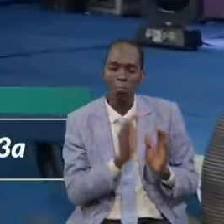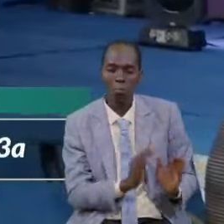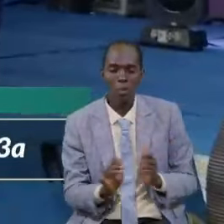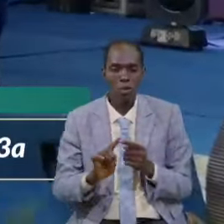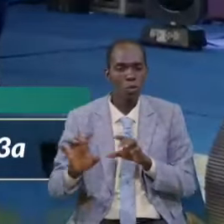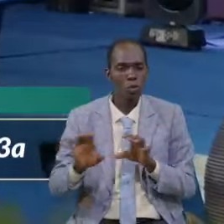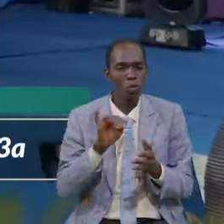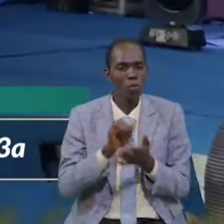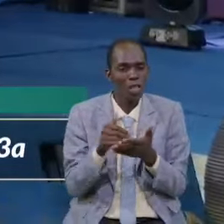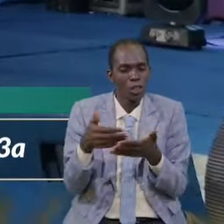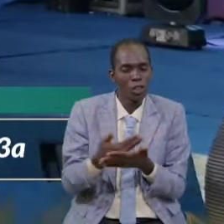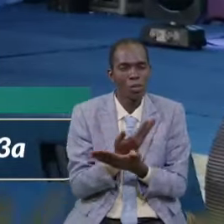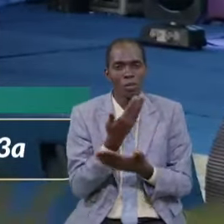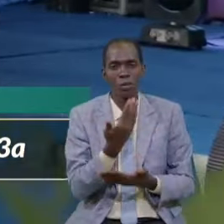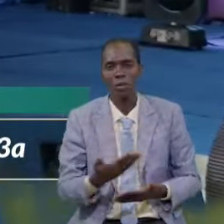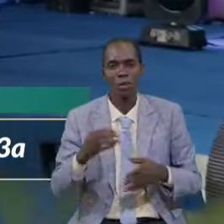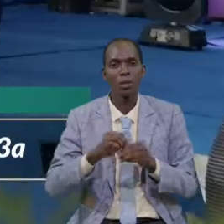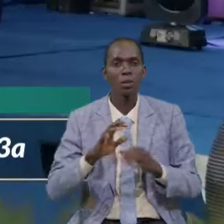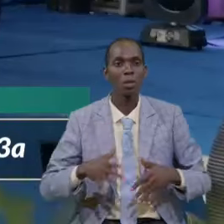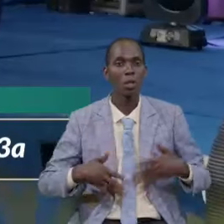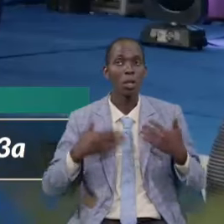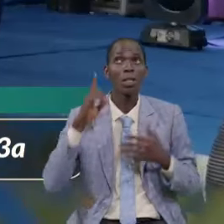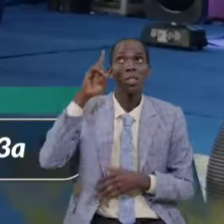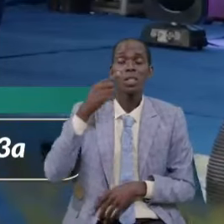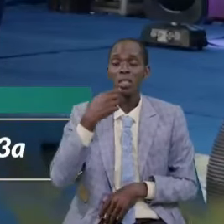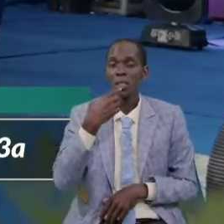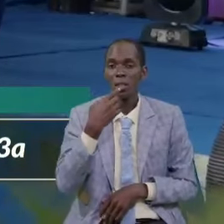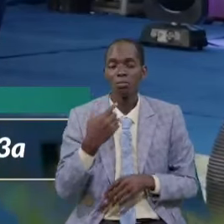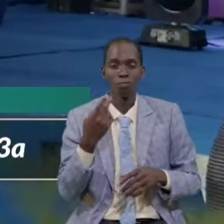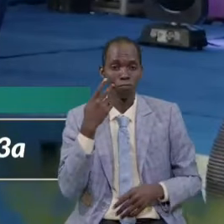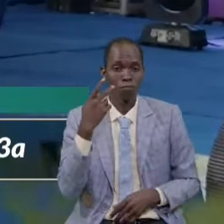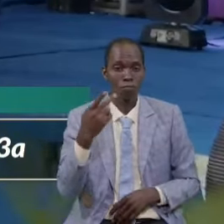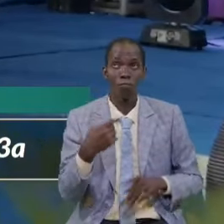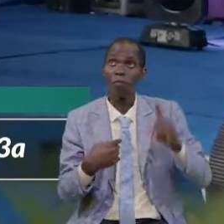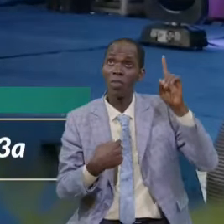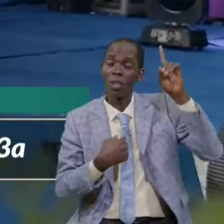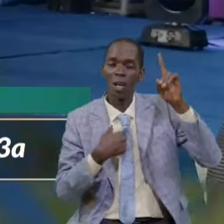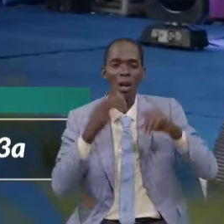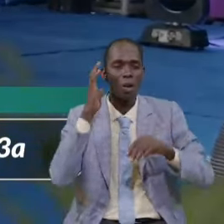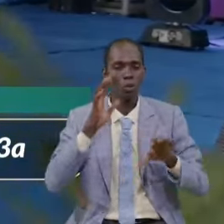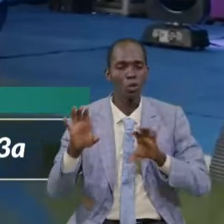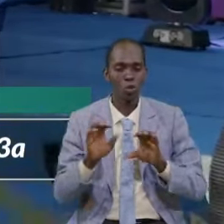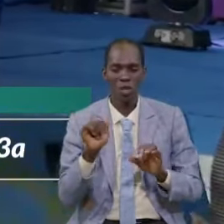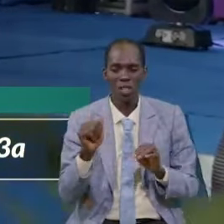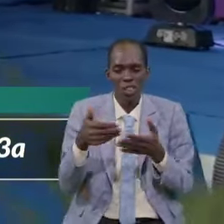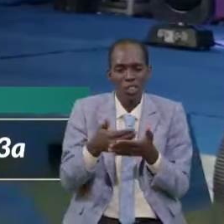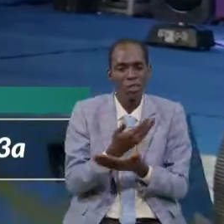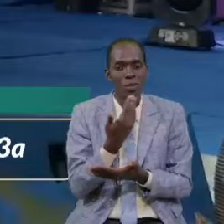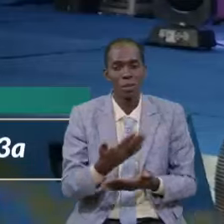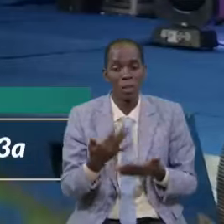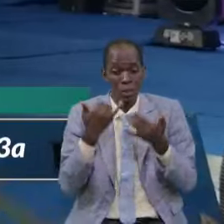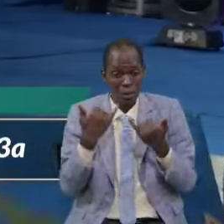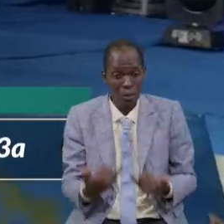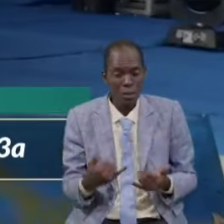says, behold, I will do a new thing, now it shall spring forth, shall ye not